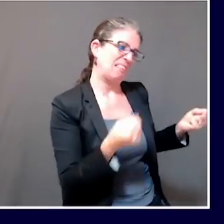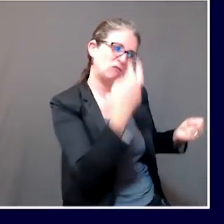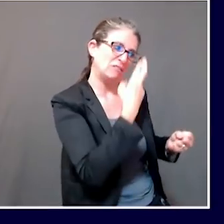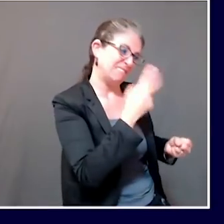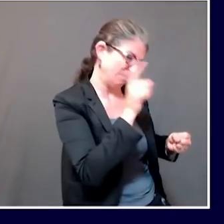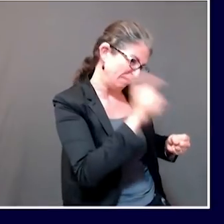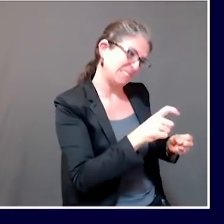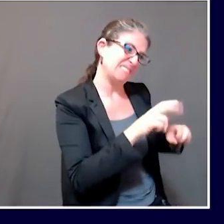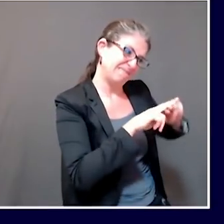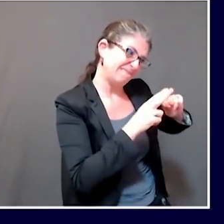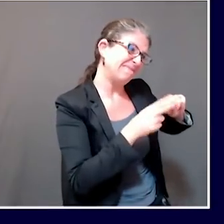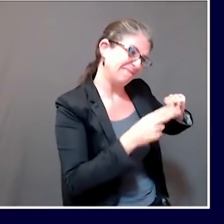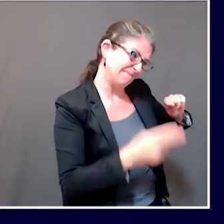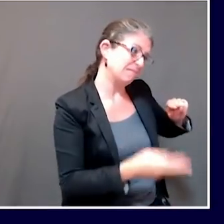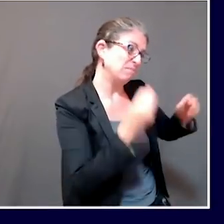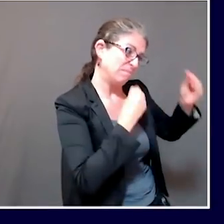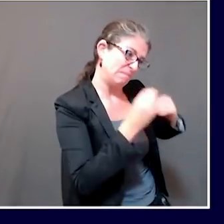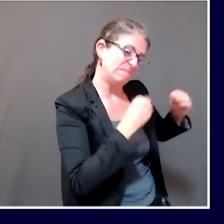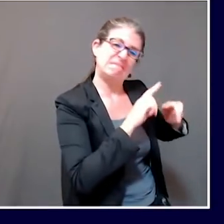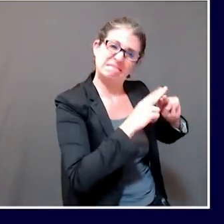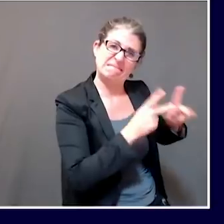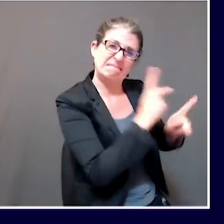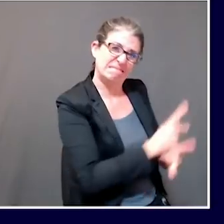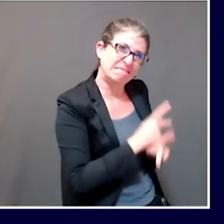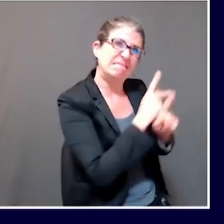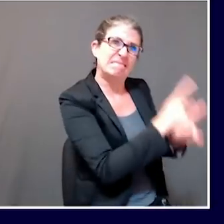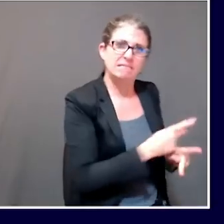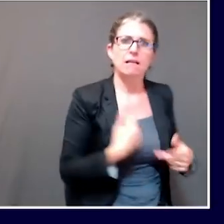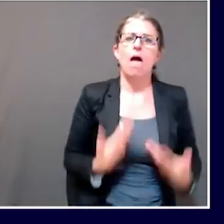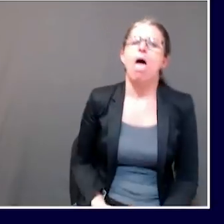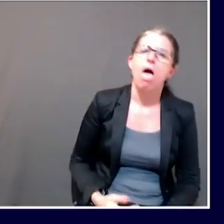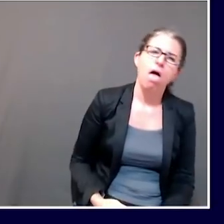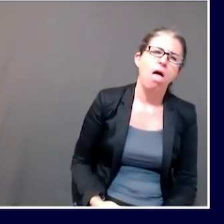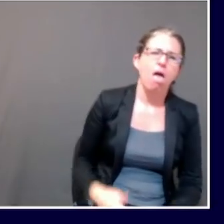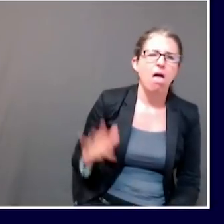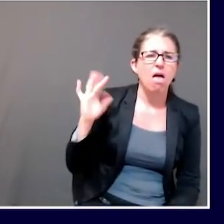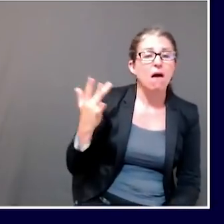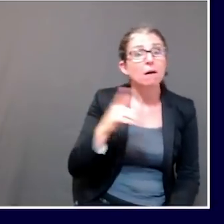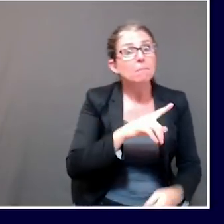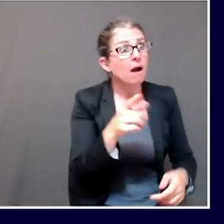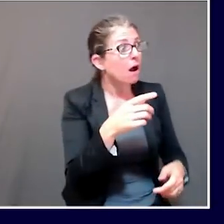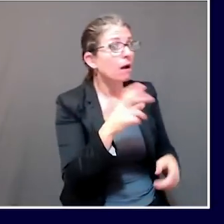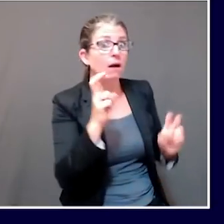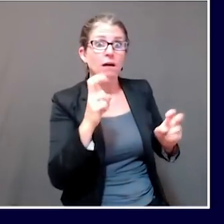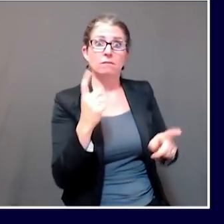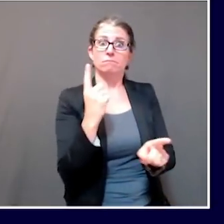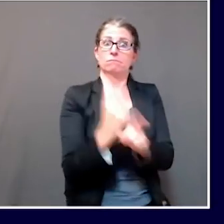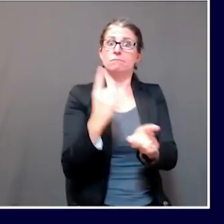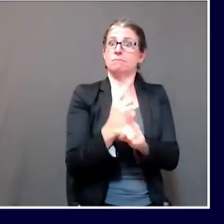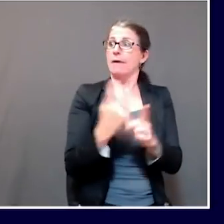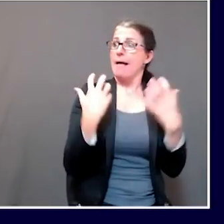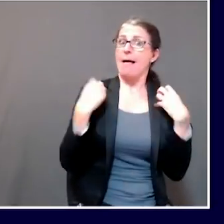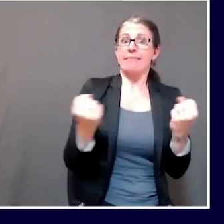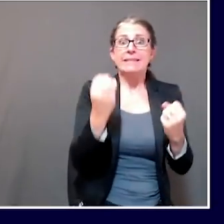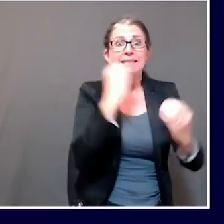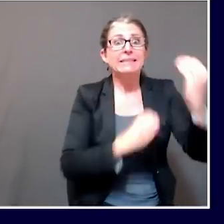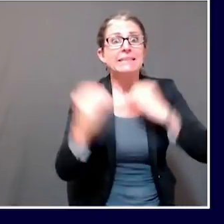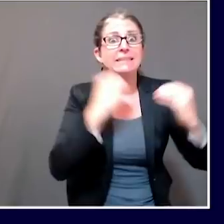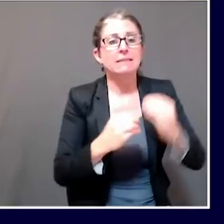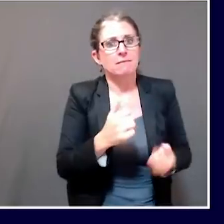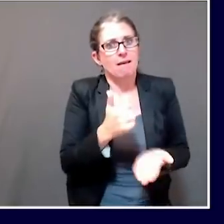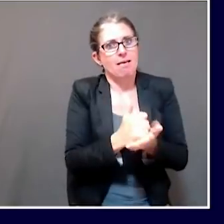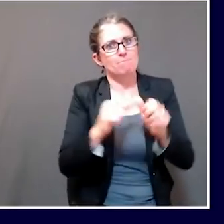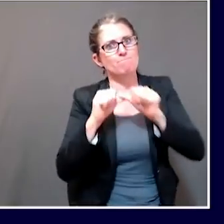tell you, when going on a diet is necessary, doing so will help you stay healthy